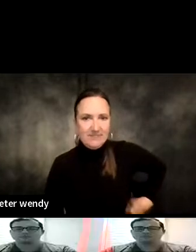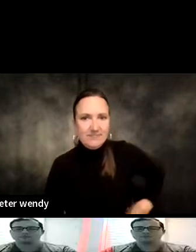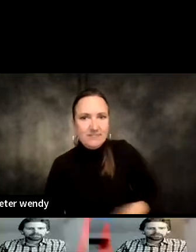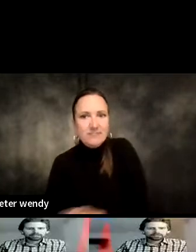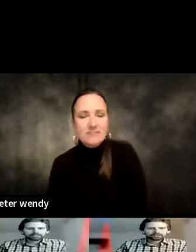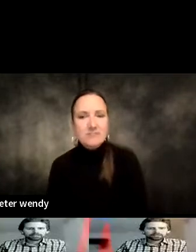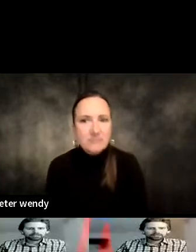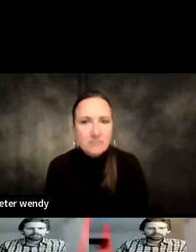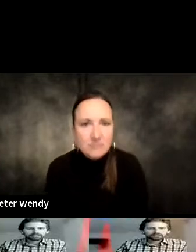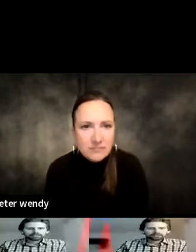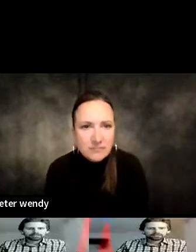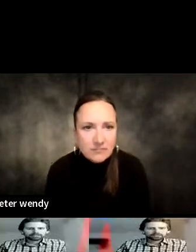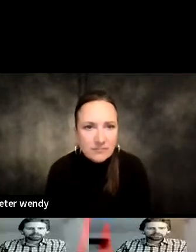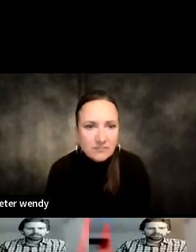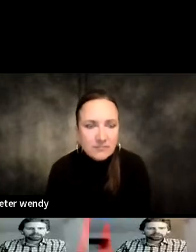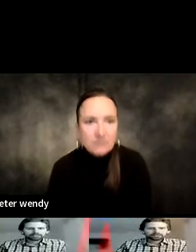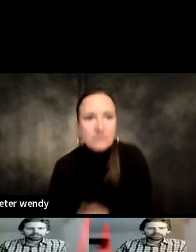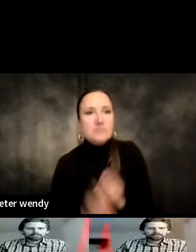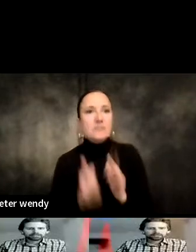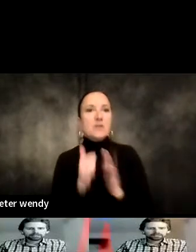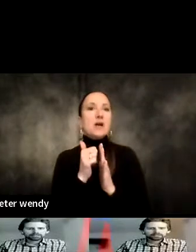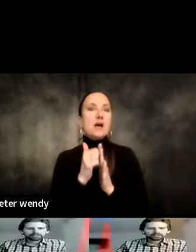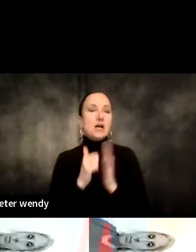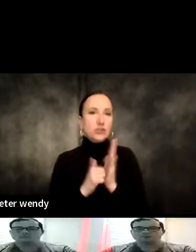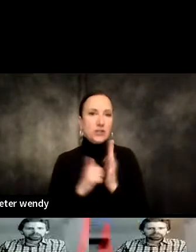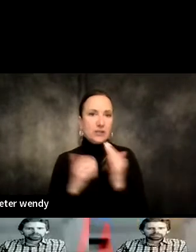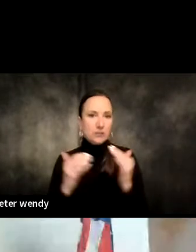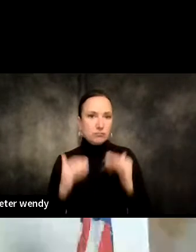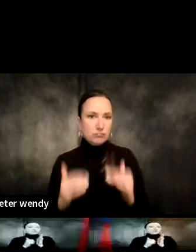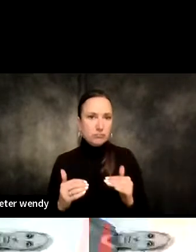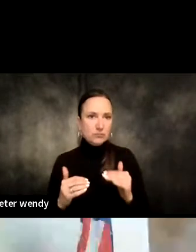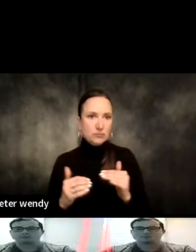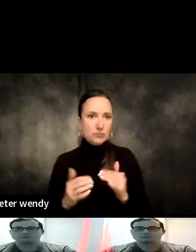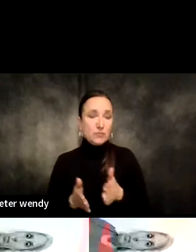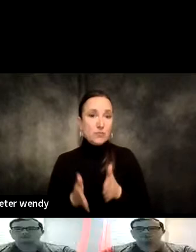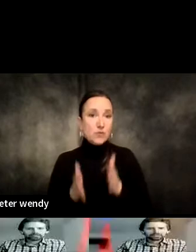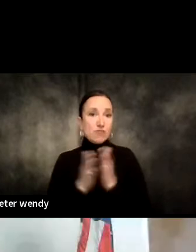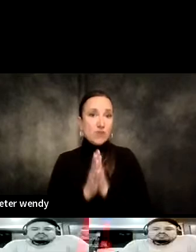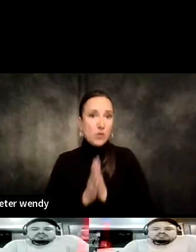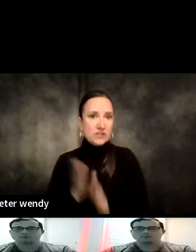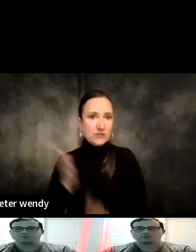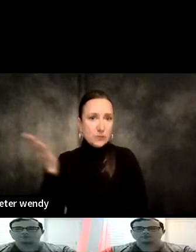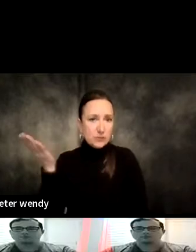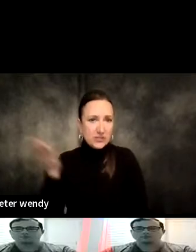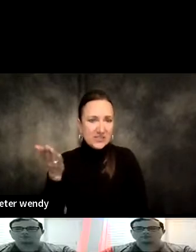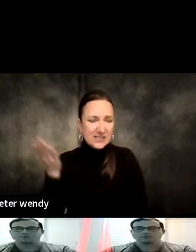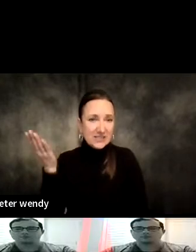Okay, moving on with agenda, we have some requested presentations.